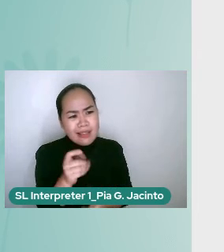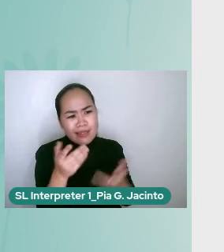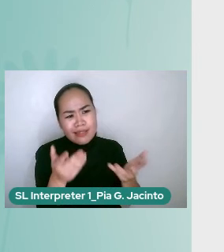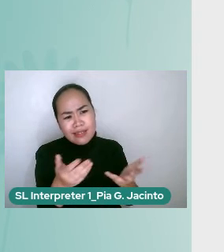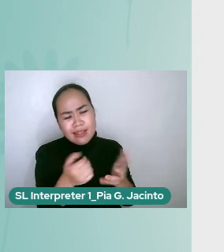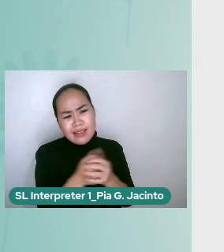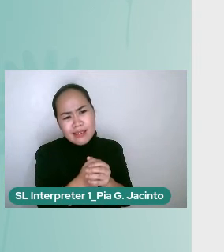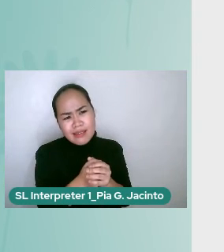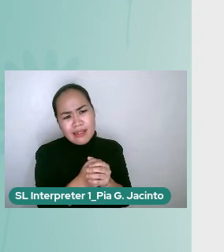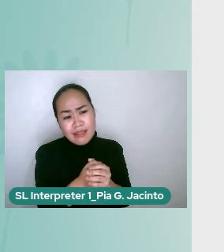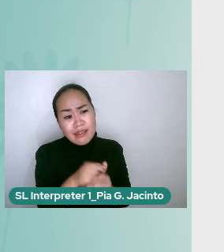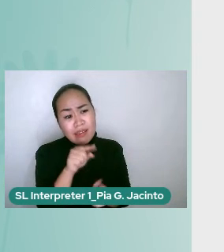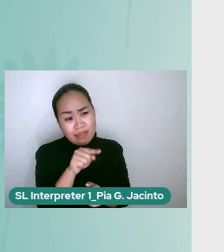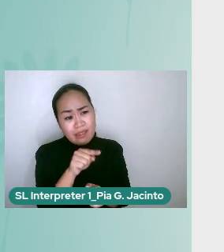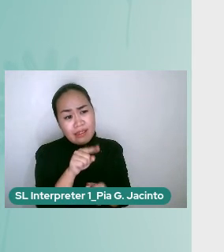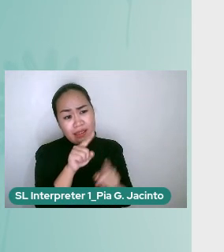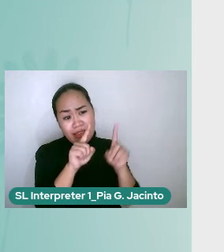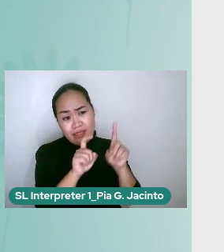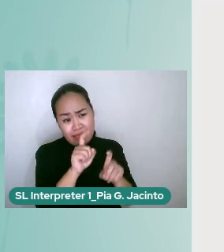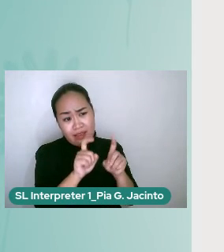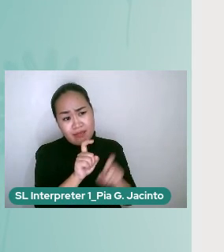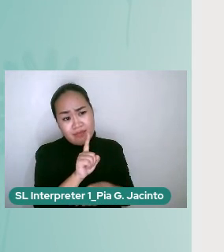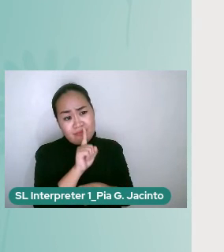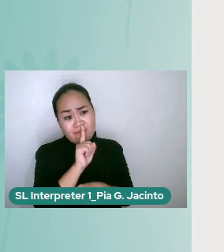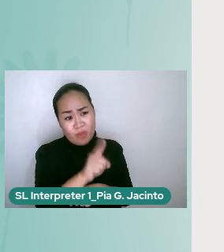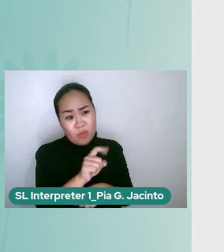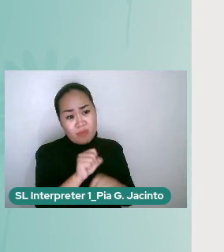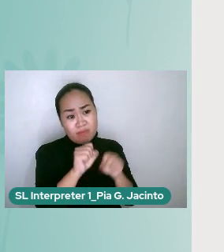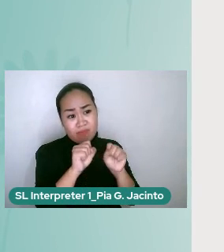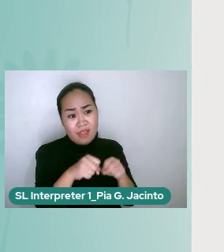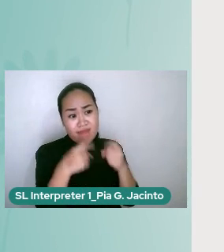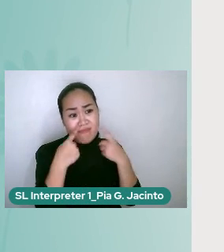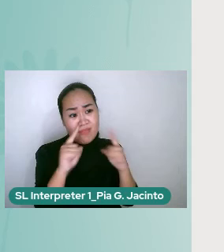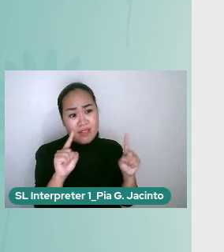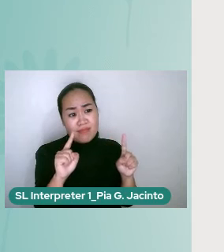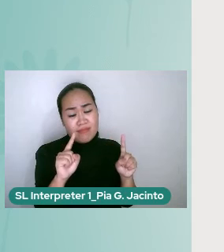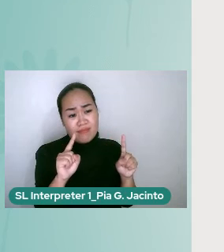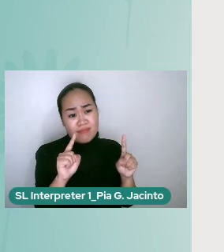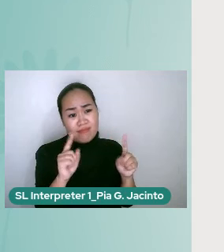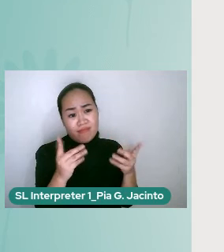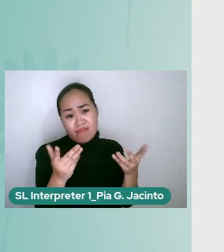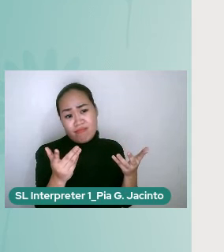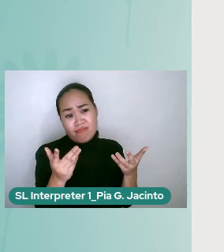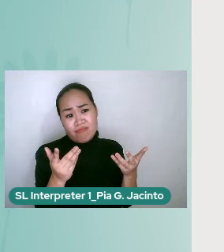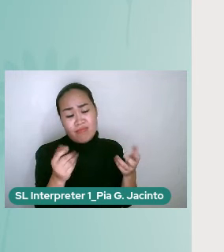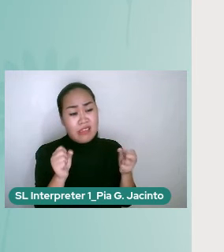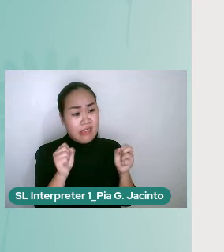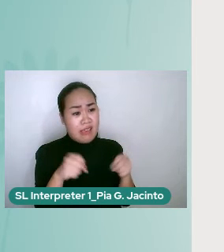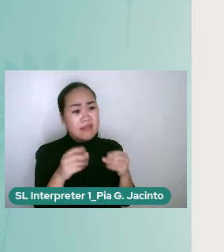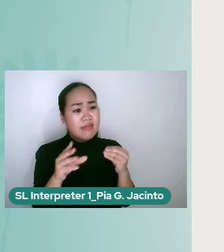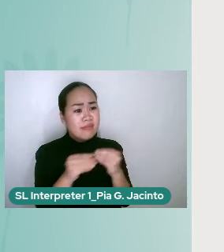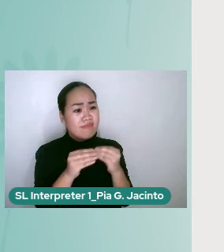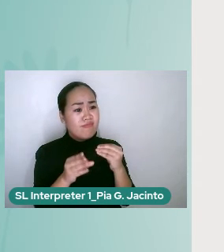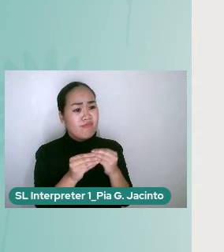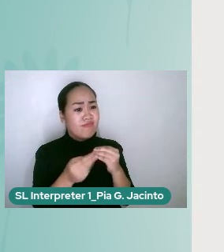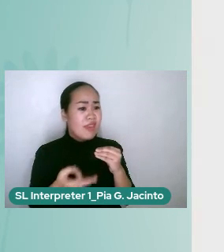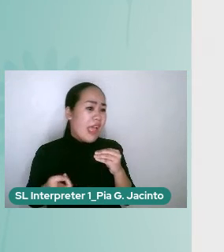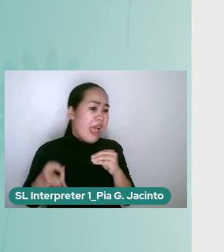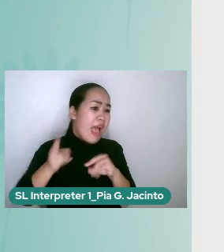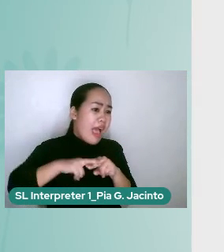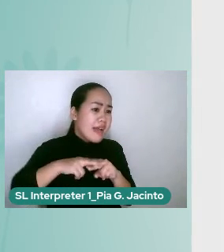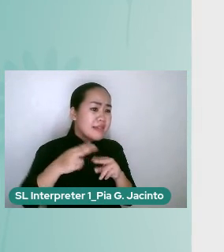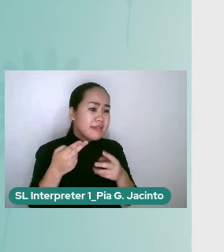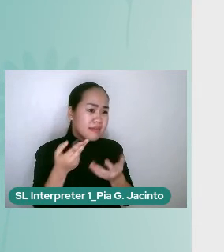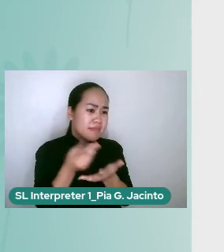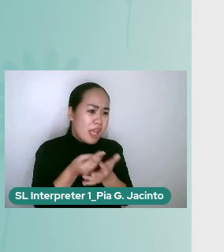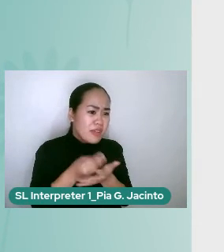this test cost effective? Do we have to have increased budget to be included in this?